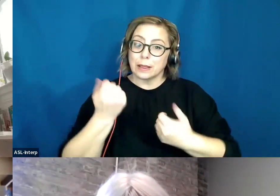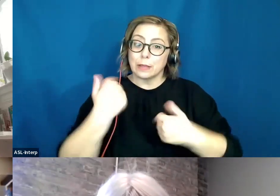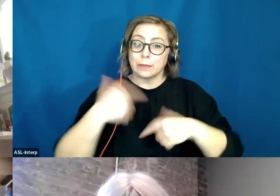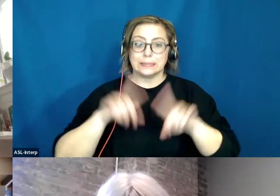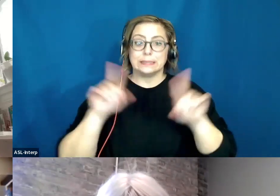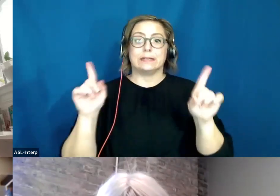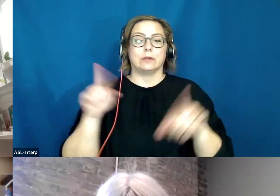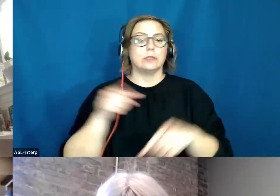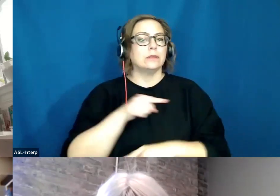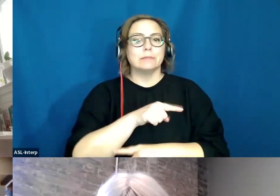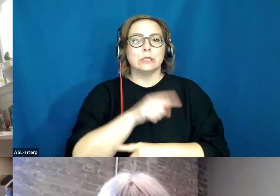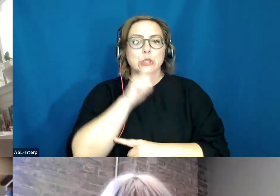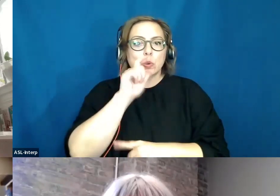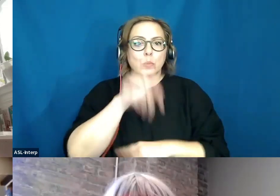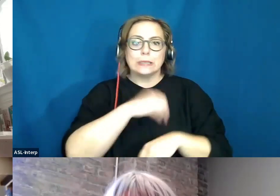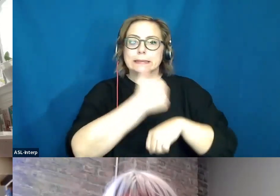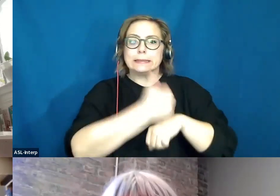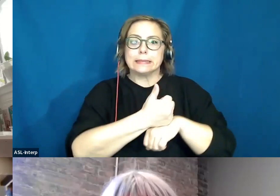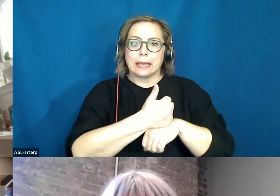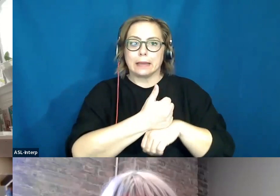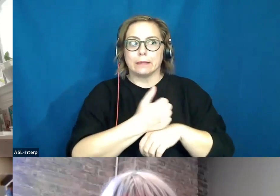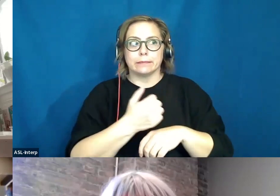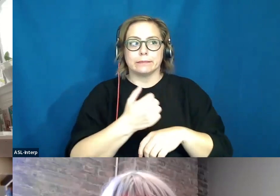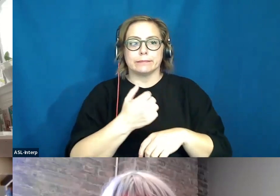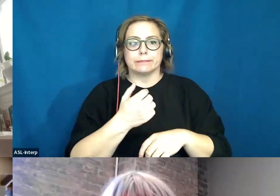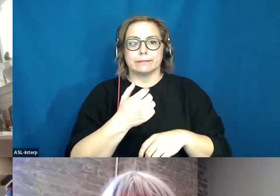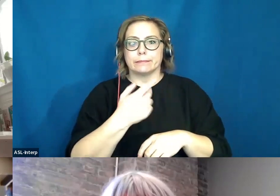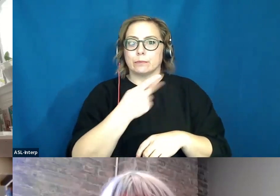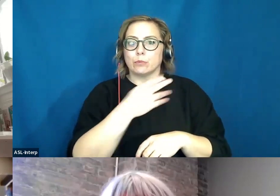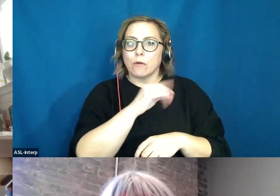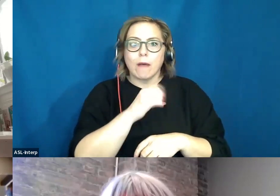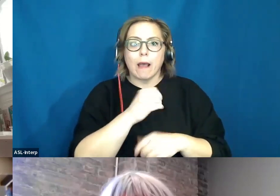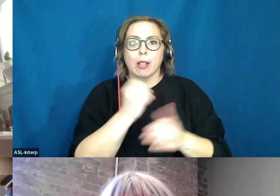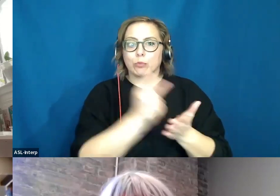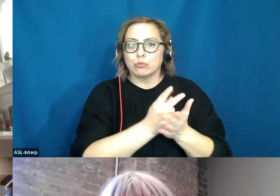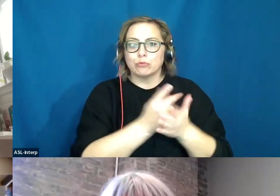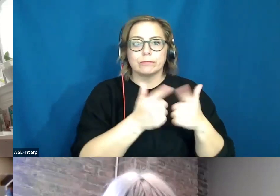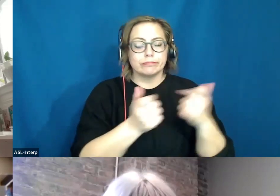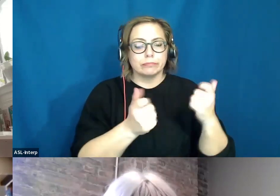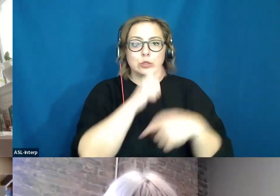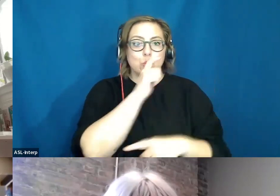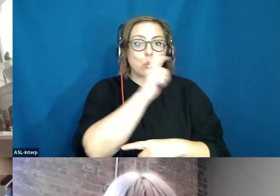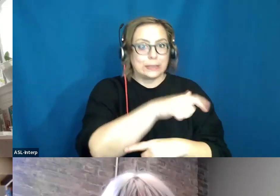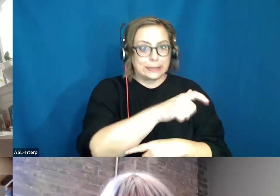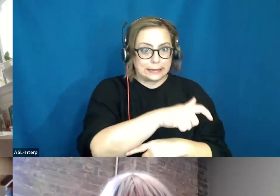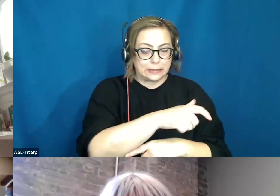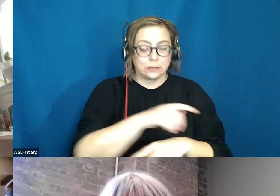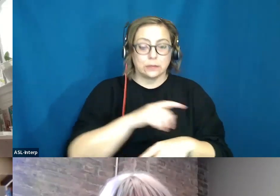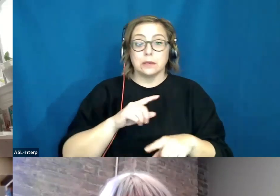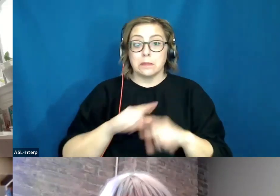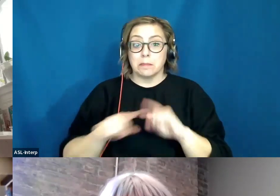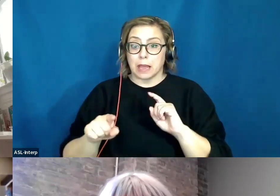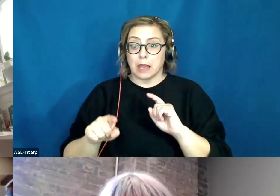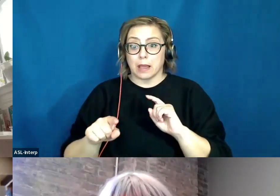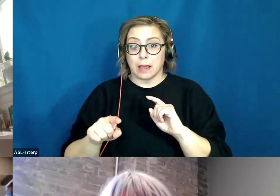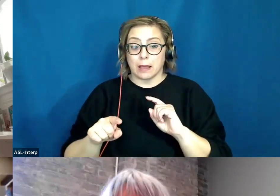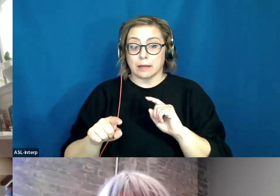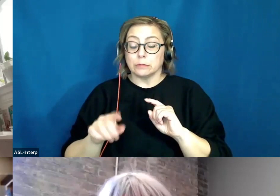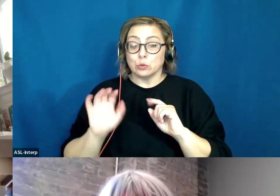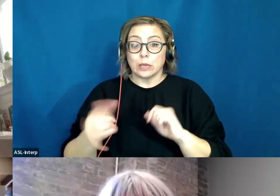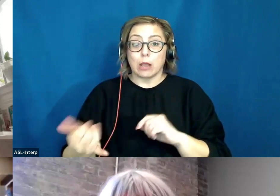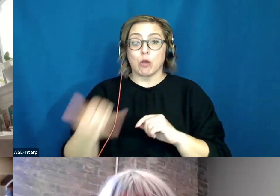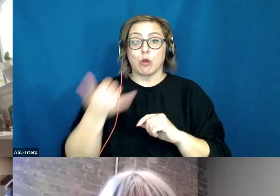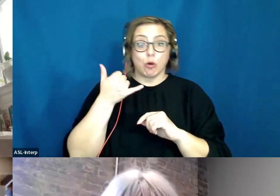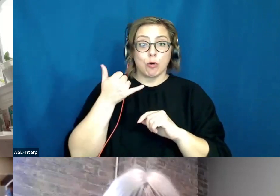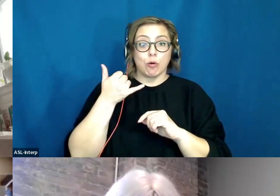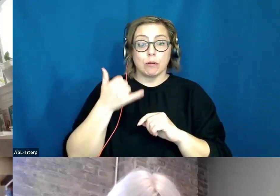don't need to have approval to apply, but that doesn't mean that you shouldn't get on the phone and say, I'm thinking about doing